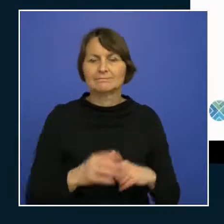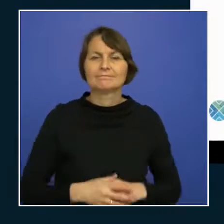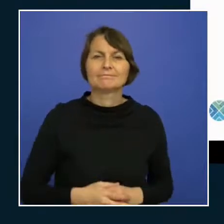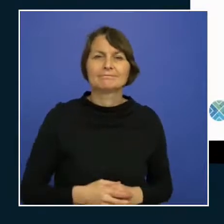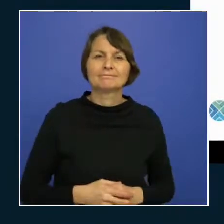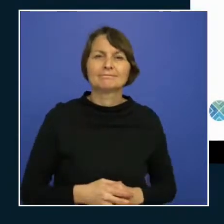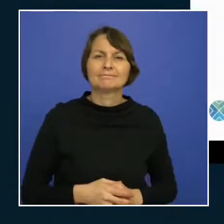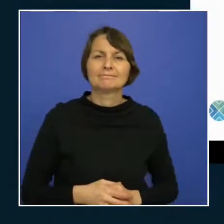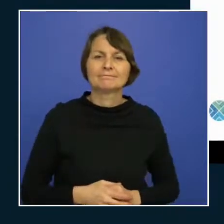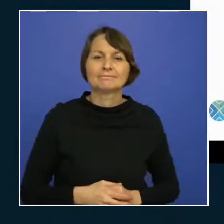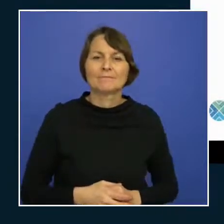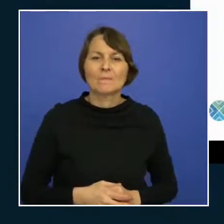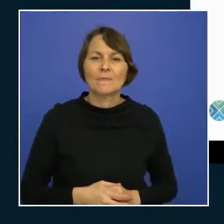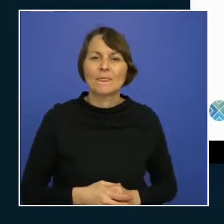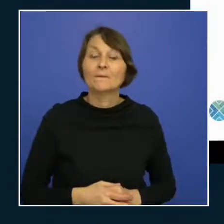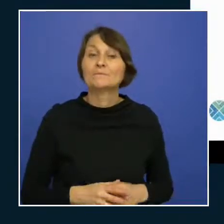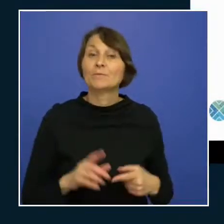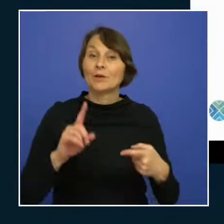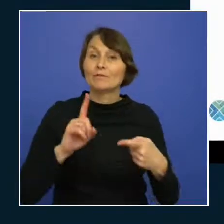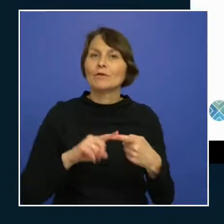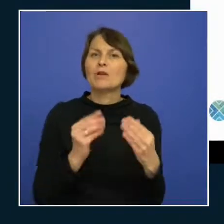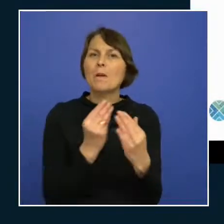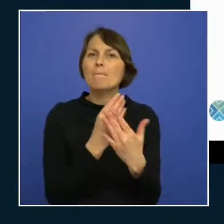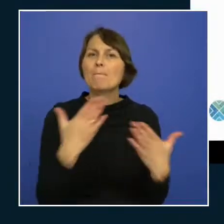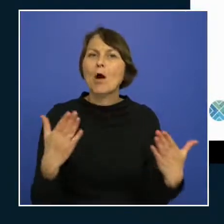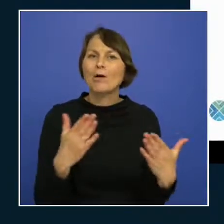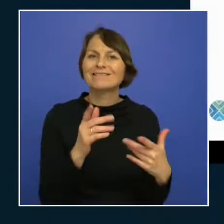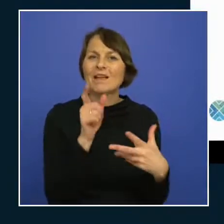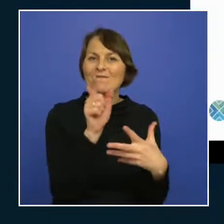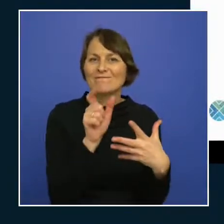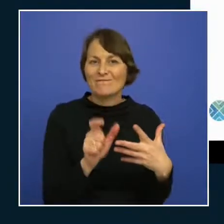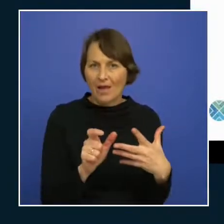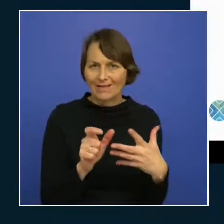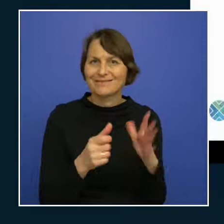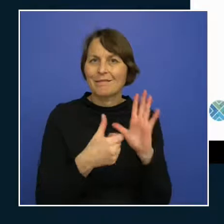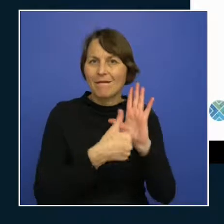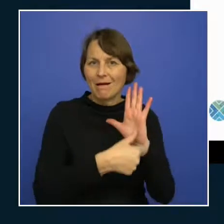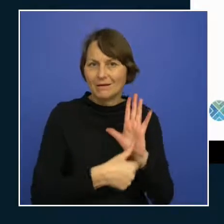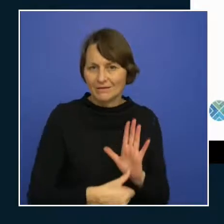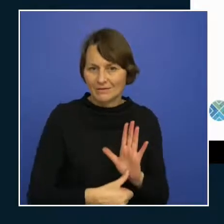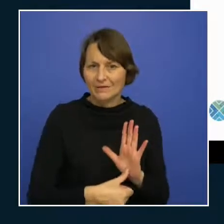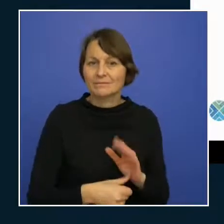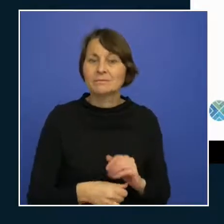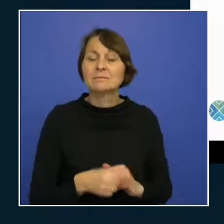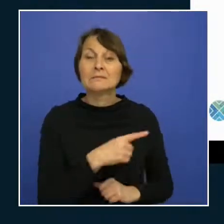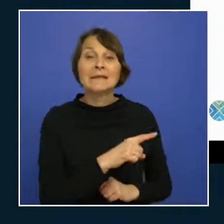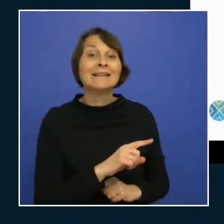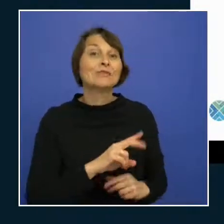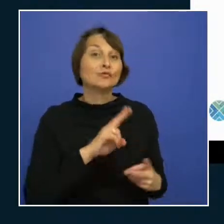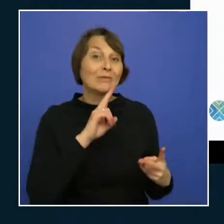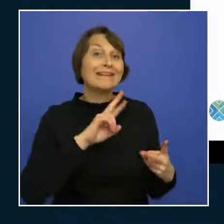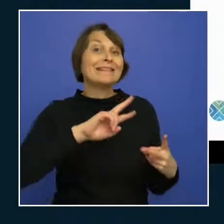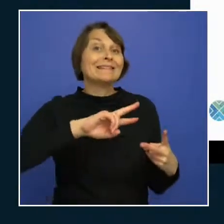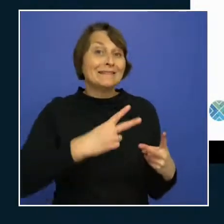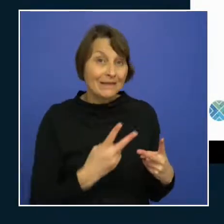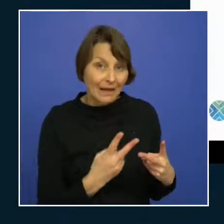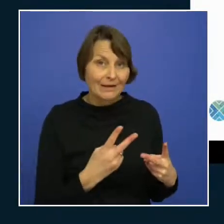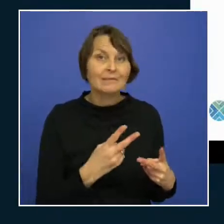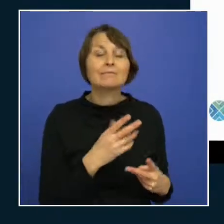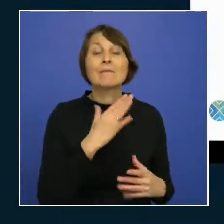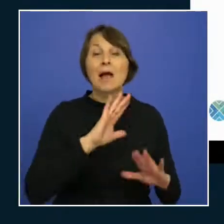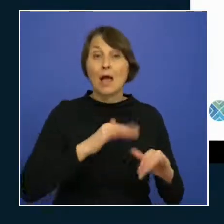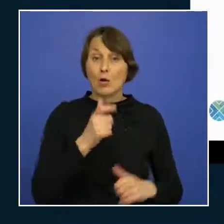So let's start with multi-factor authentication. Right, this service adds a second form of authentication to the user's sign-in